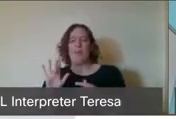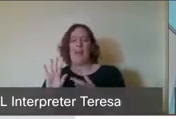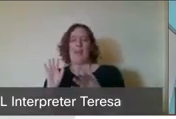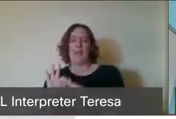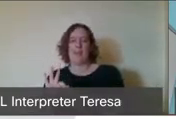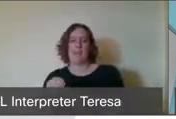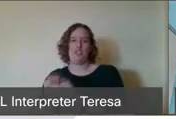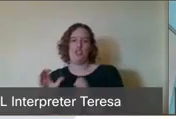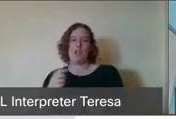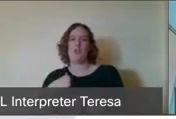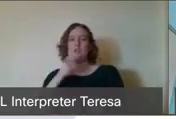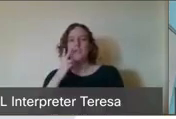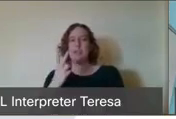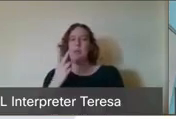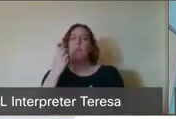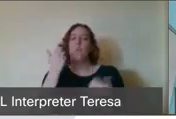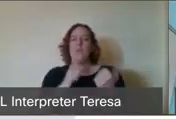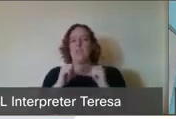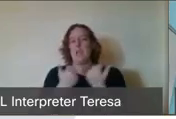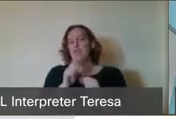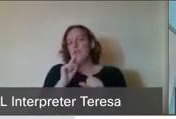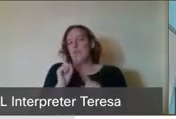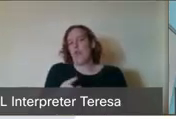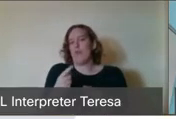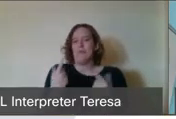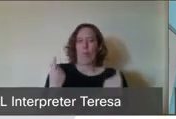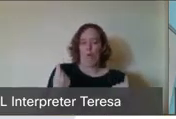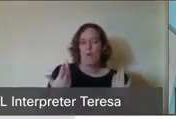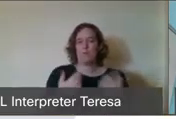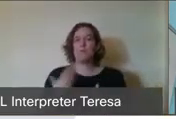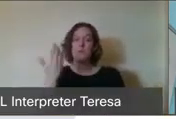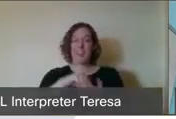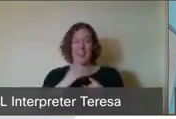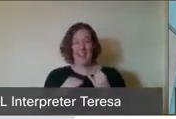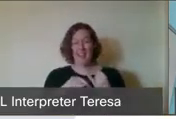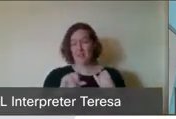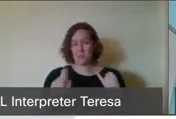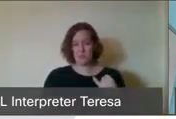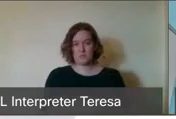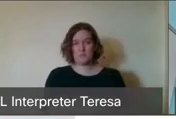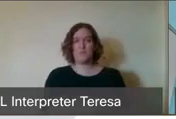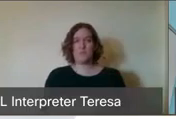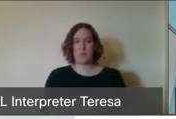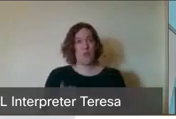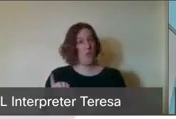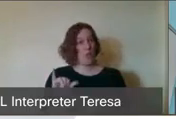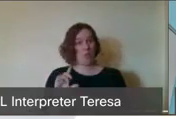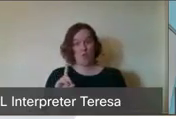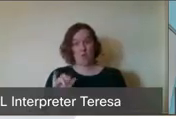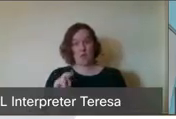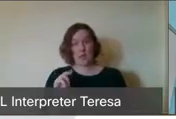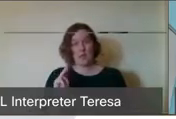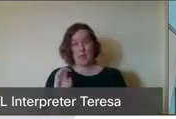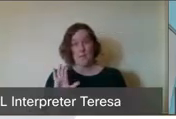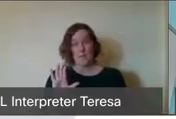agencies, what agencies are reporting what things. And again, our last question. Oh, Dynamic Seal, oh, you're locked in.